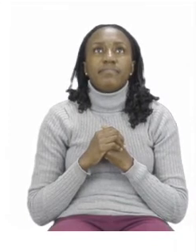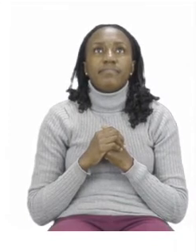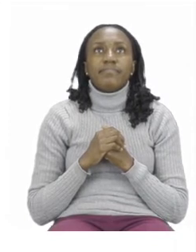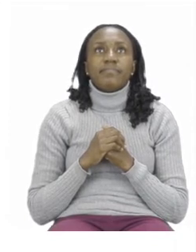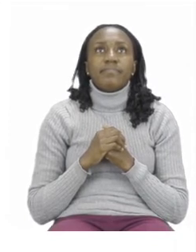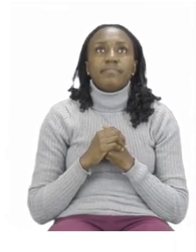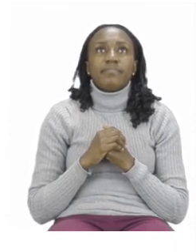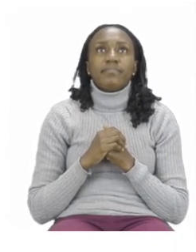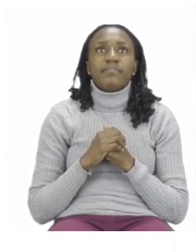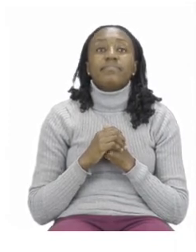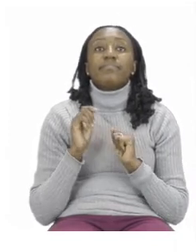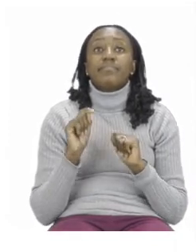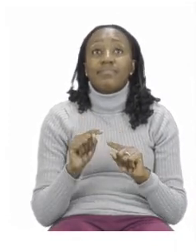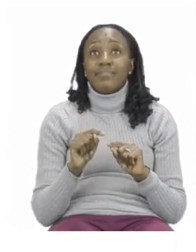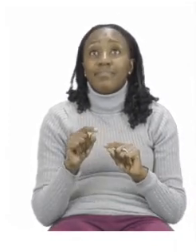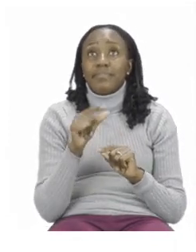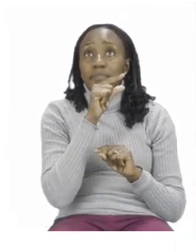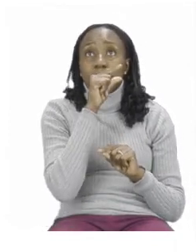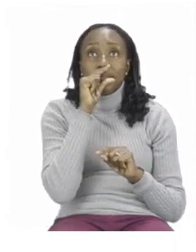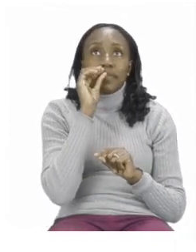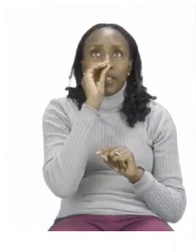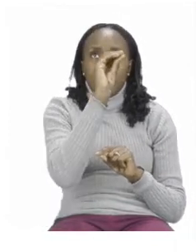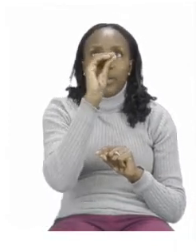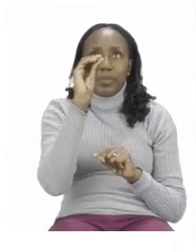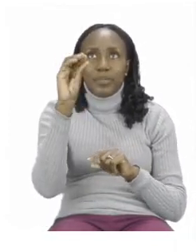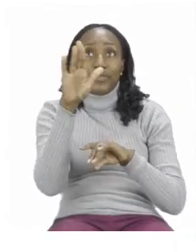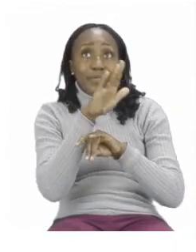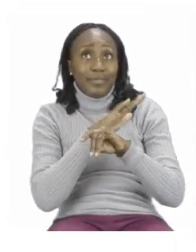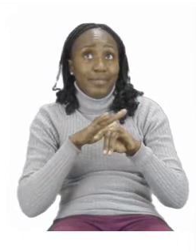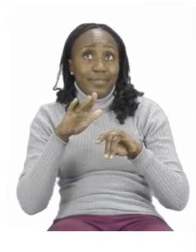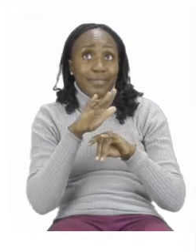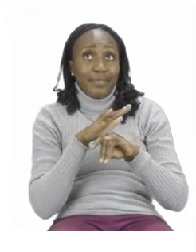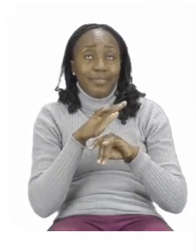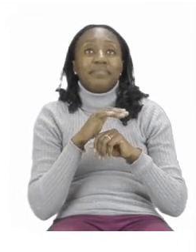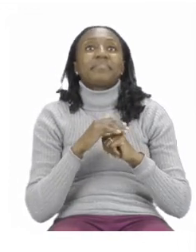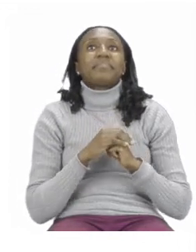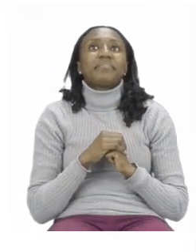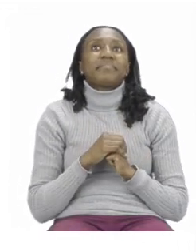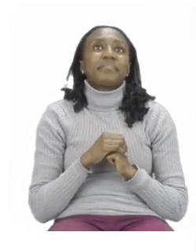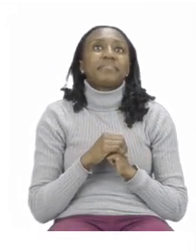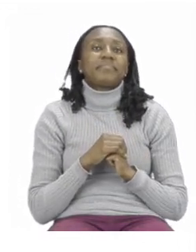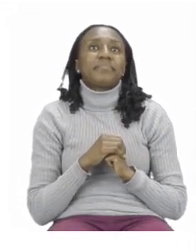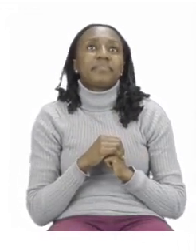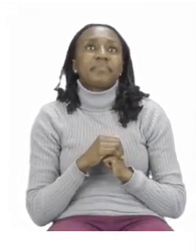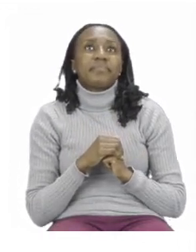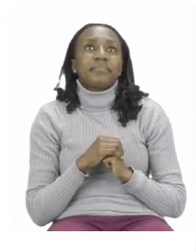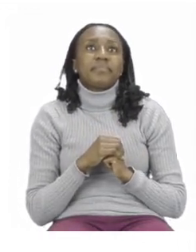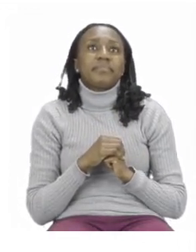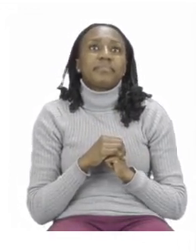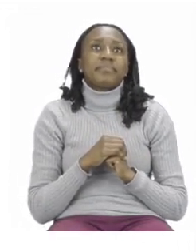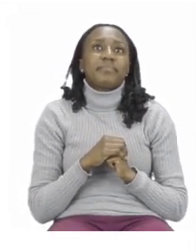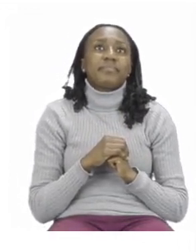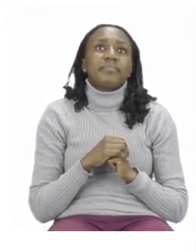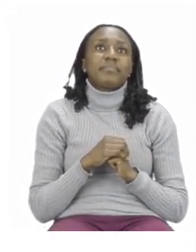some labeling. Now, labeling is when we actually say what the picture is using words. It's going